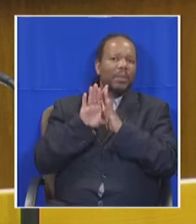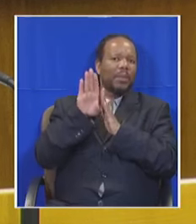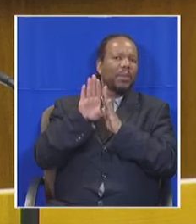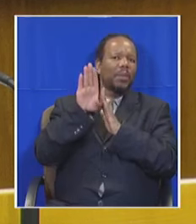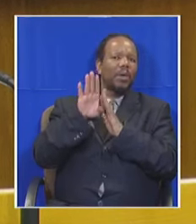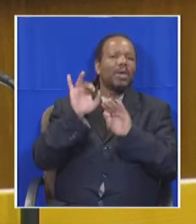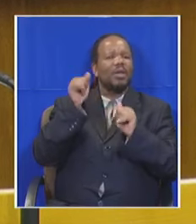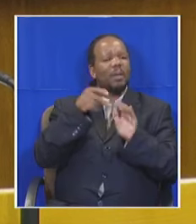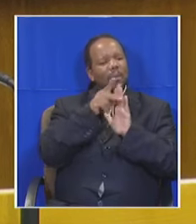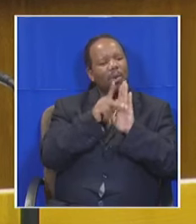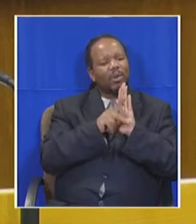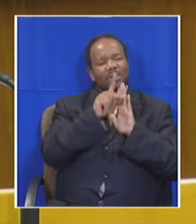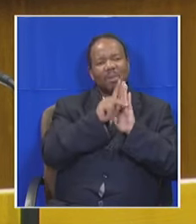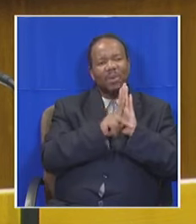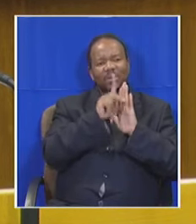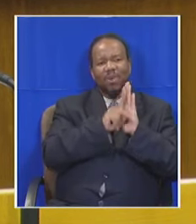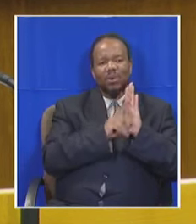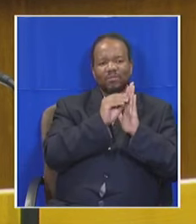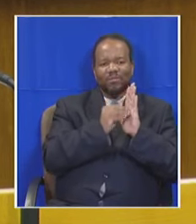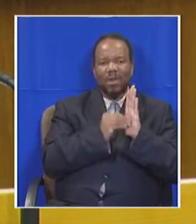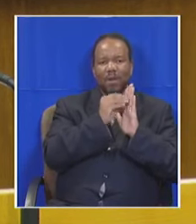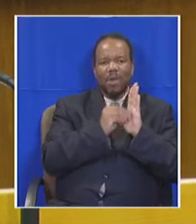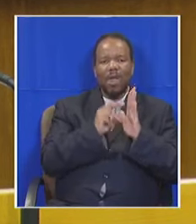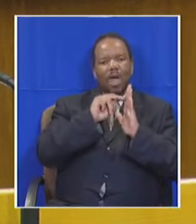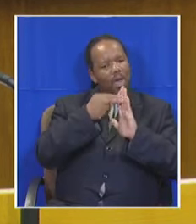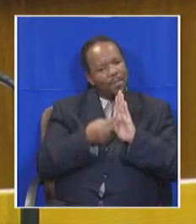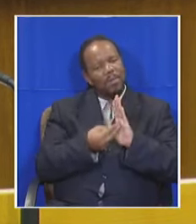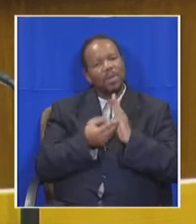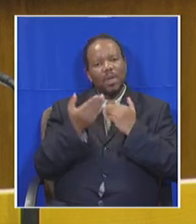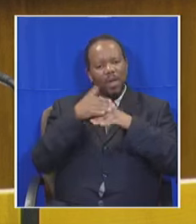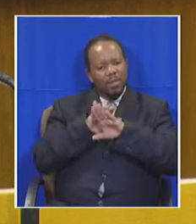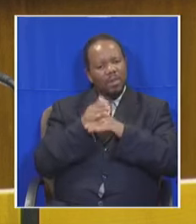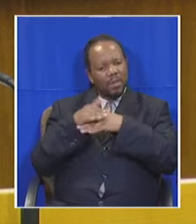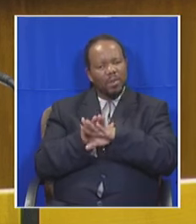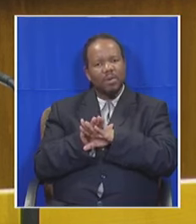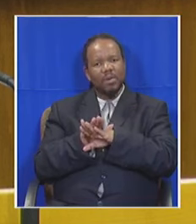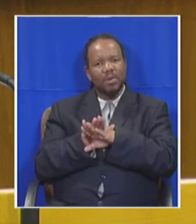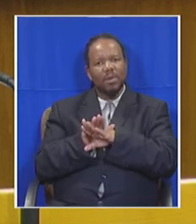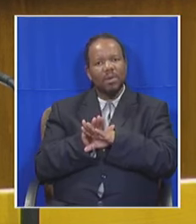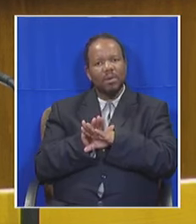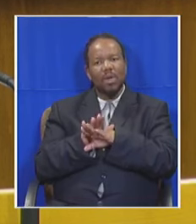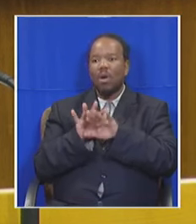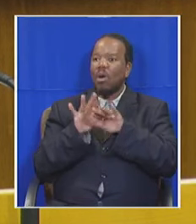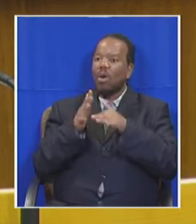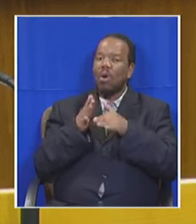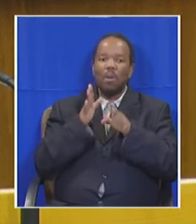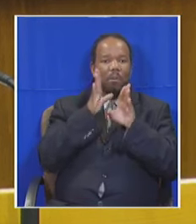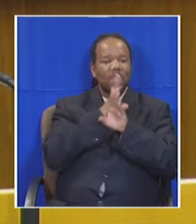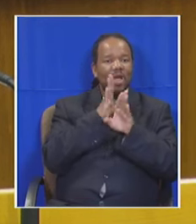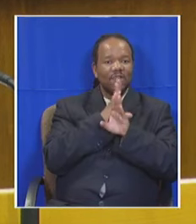of policy attention and the implementation of a range of public and private